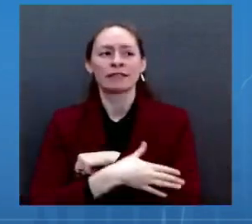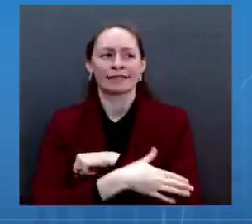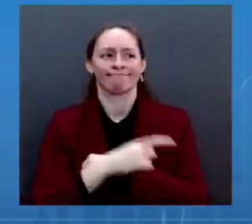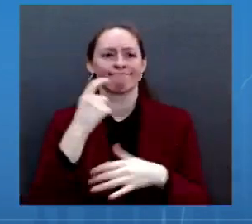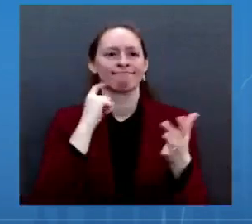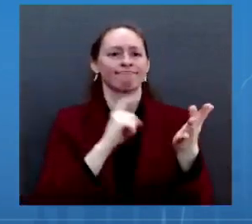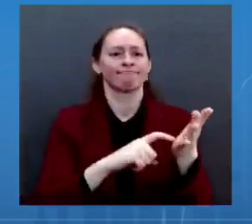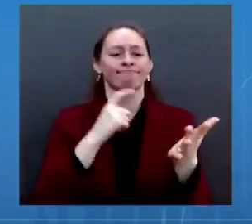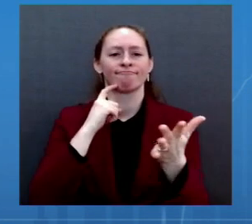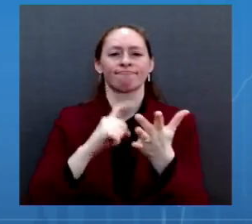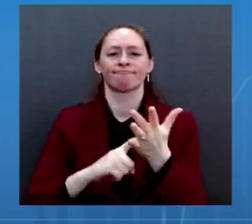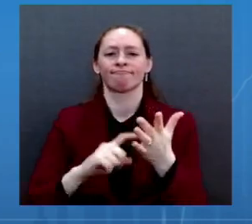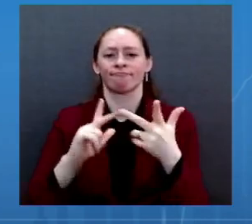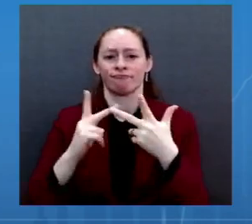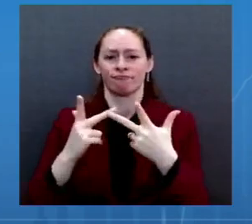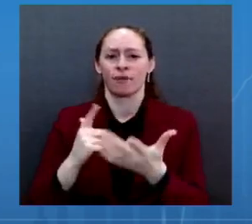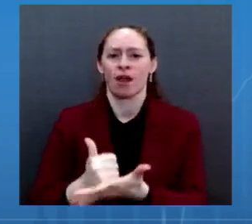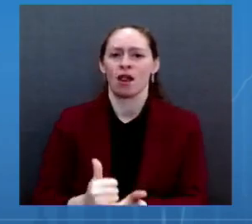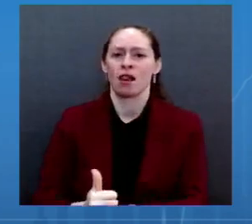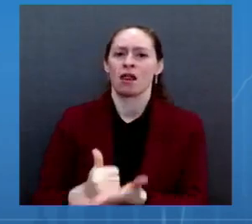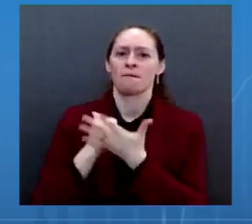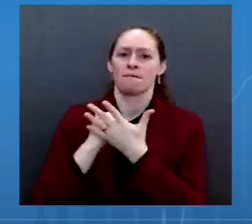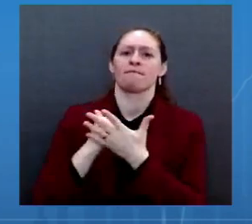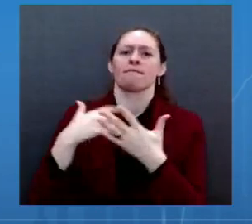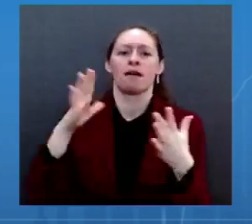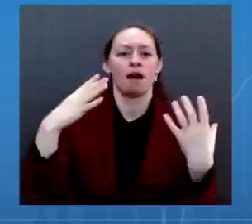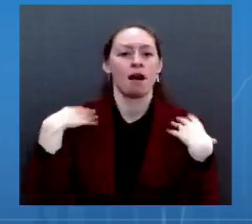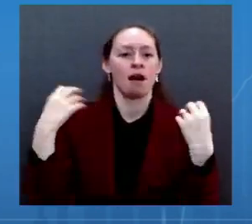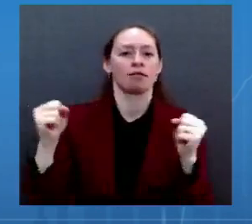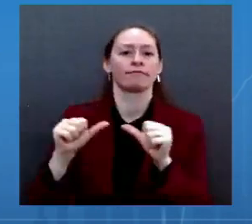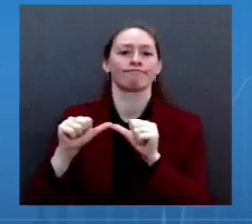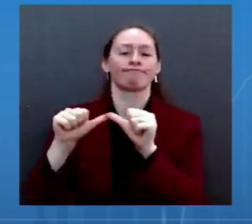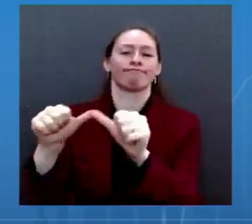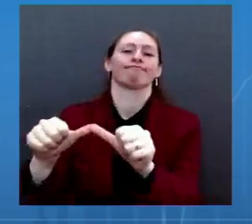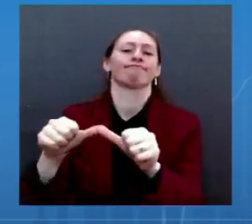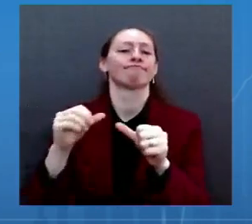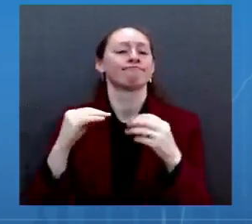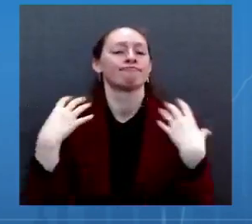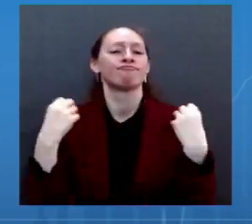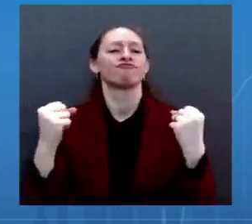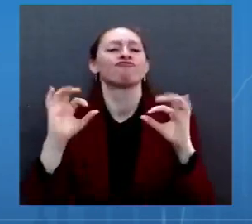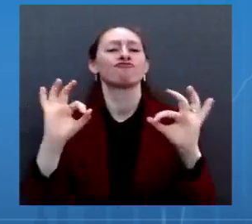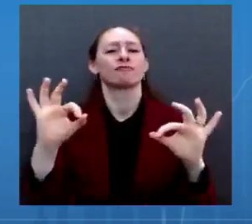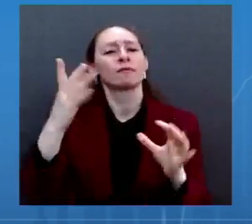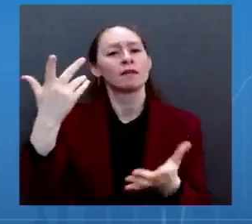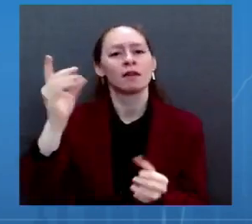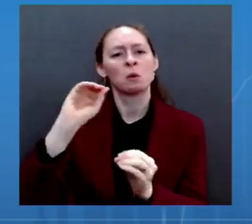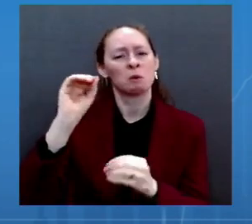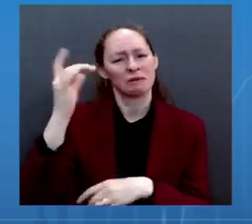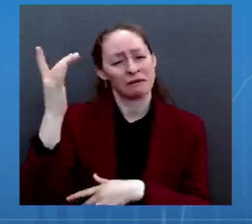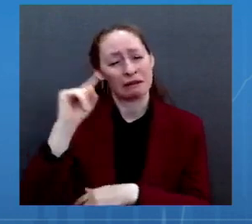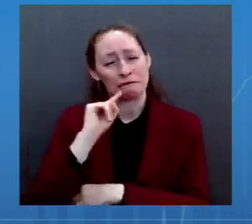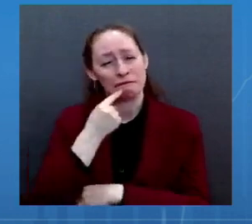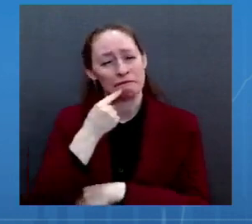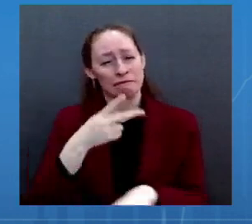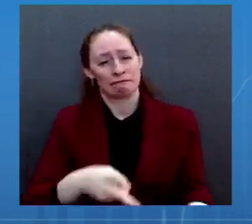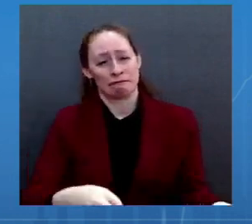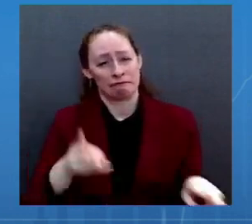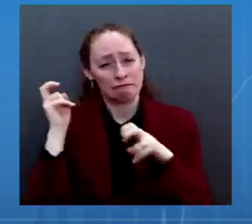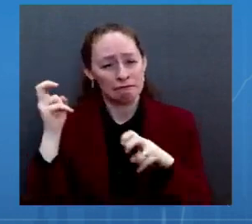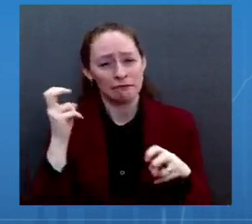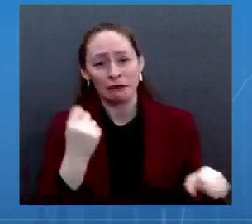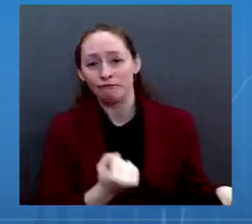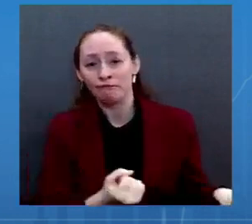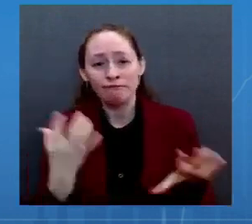of infection, severe disease, and death caused by COVID-19. In large national studies from